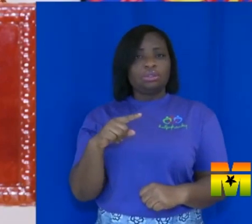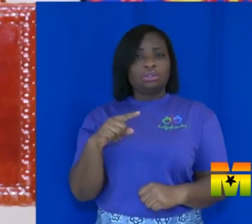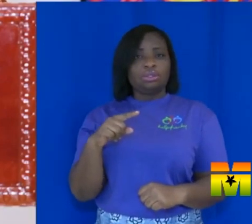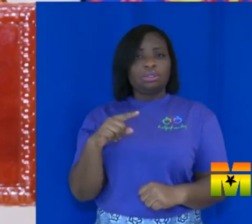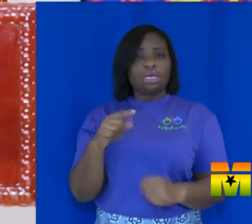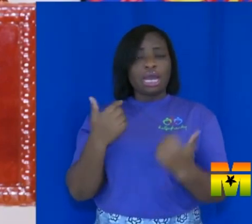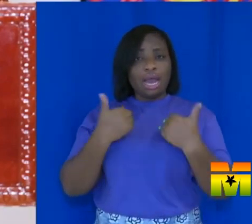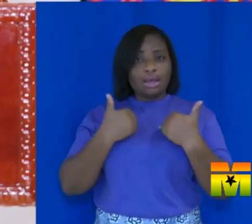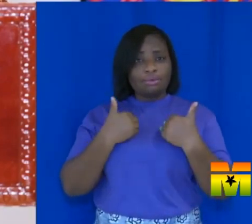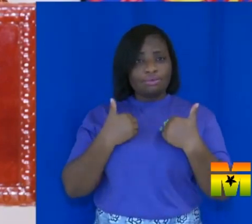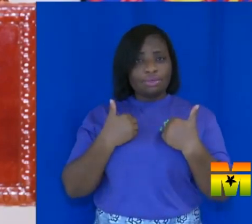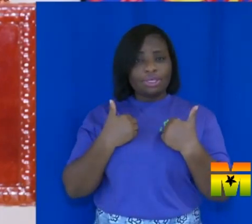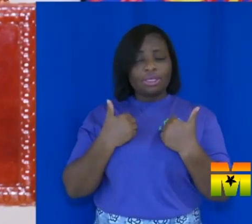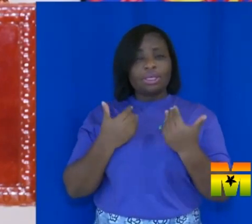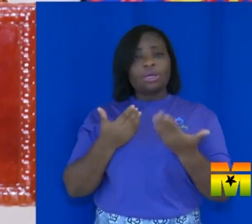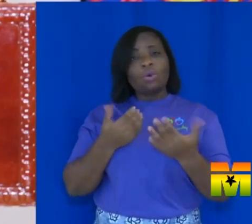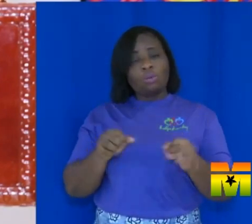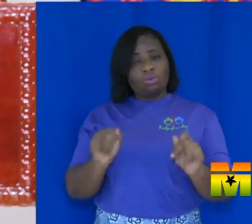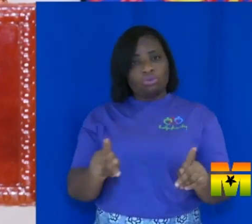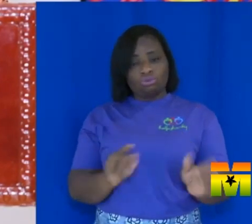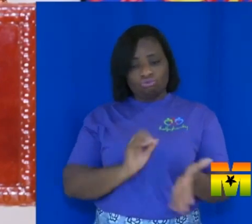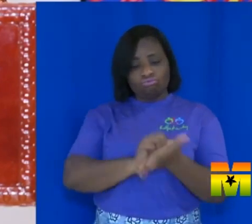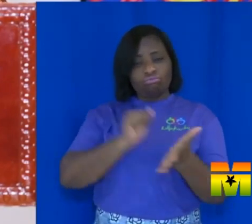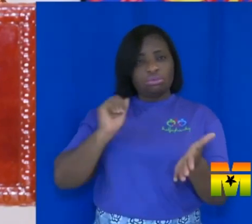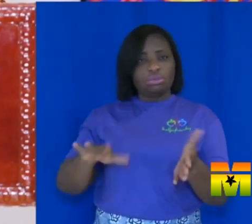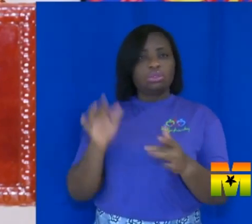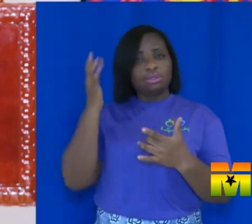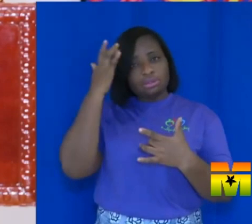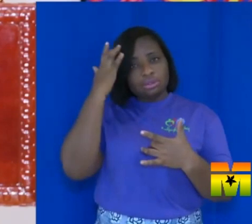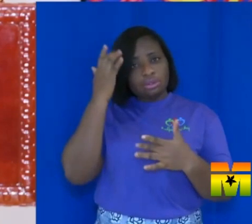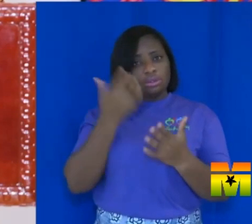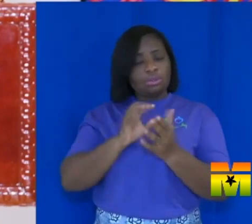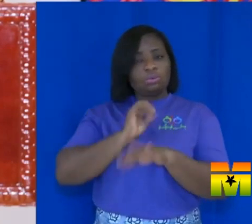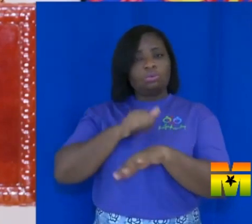mayen kwan apam yare no kra ifriye mem